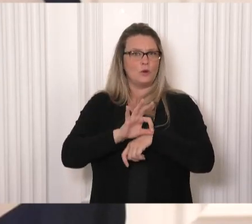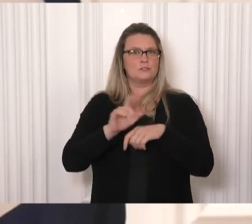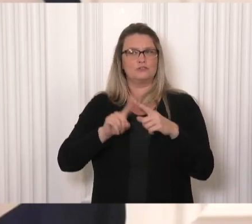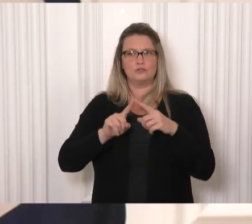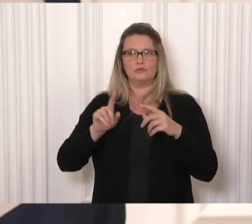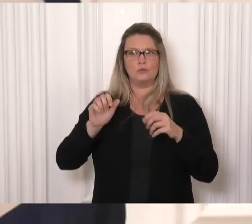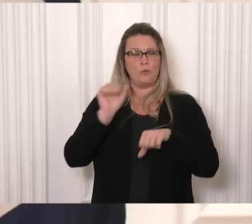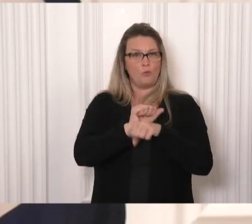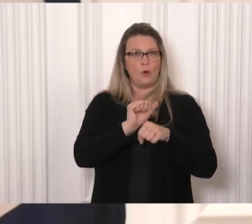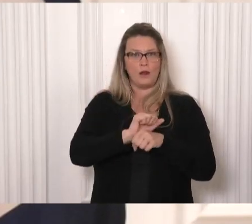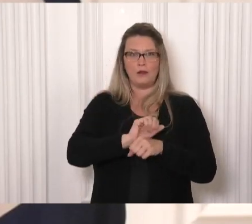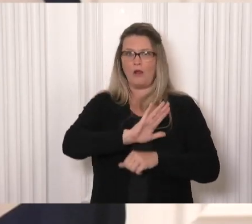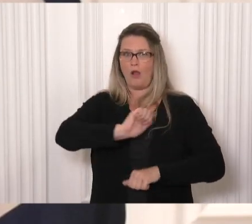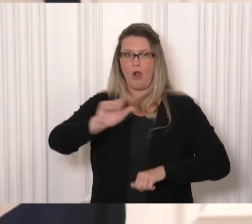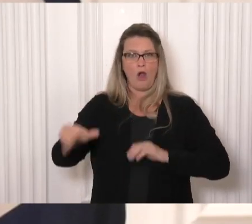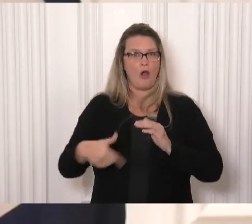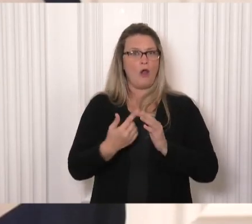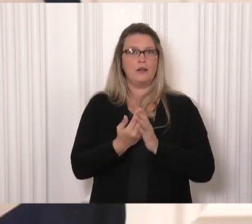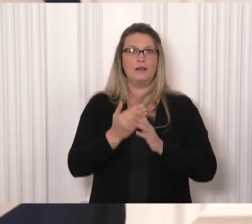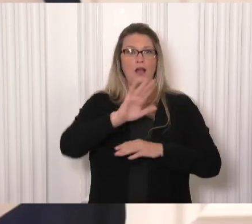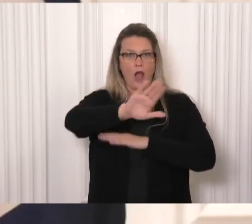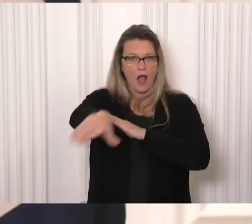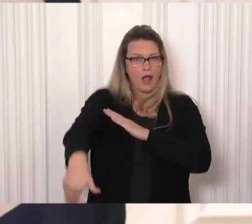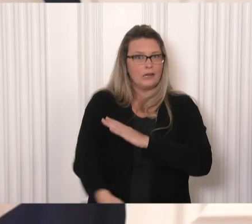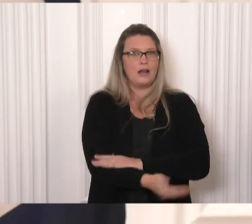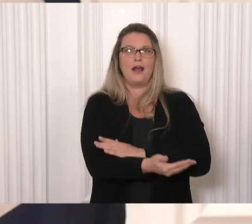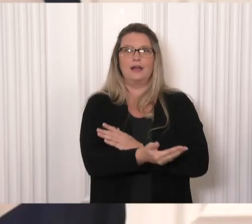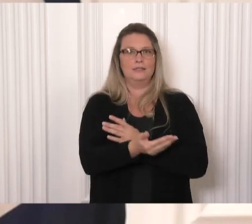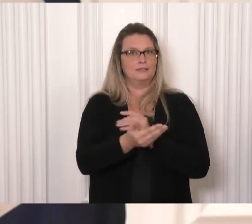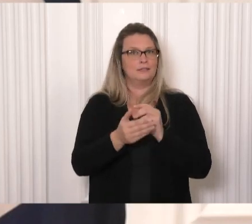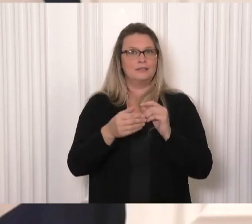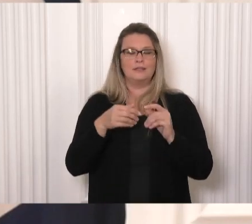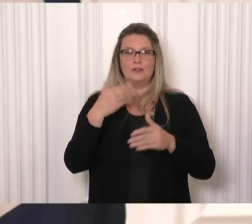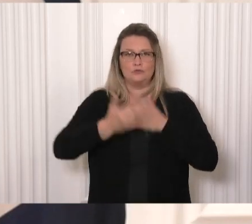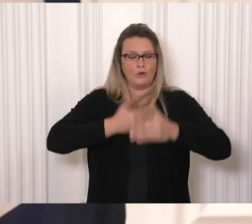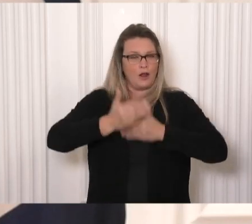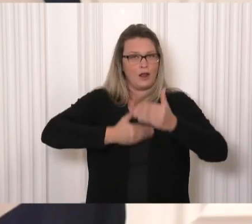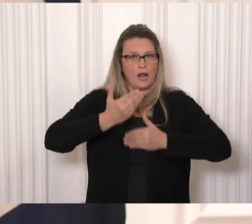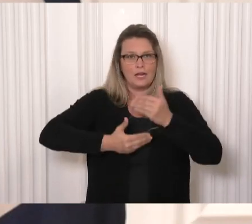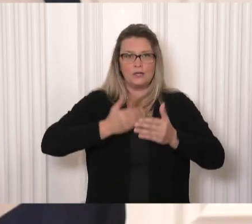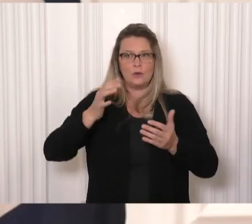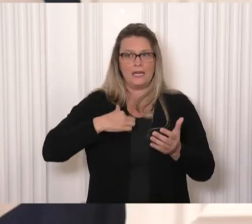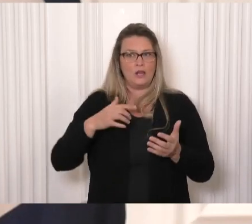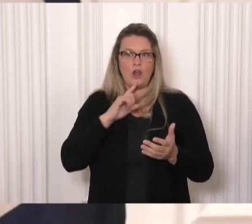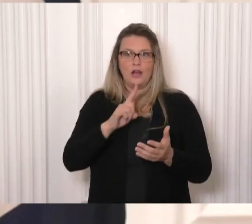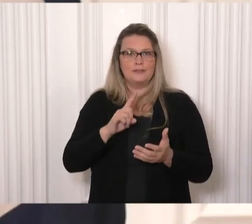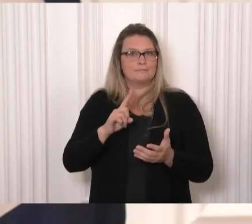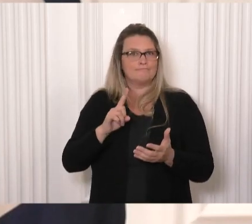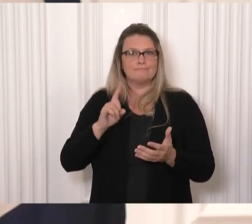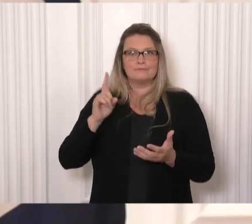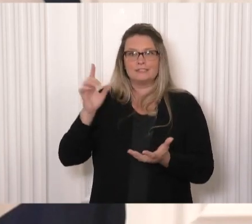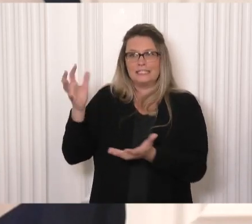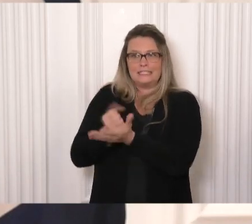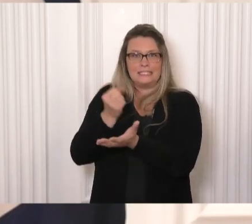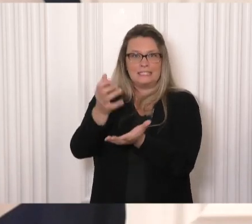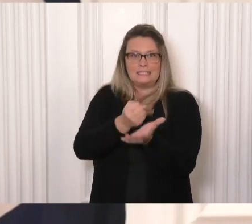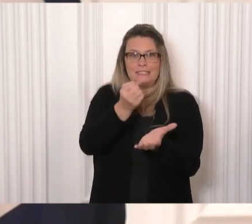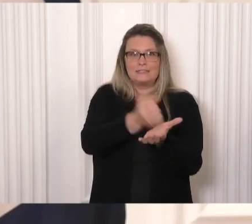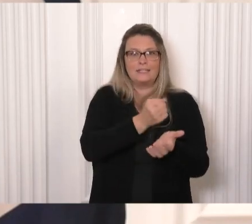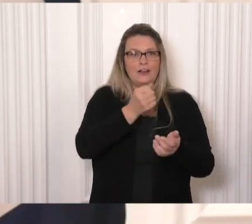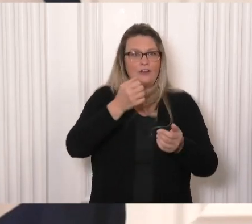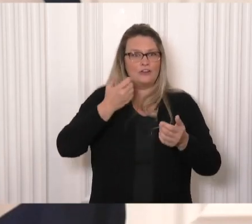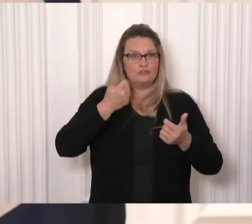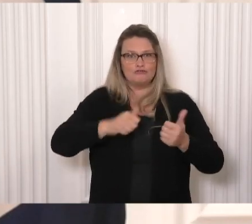that now and doing it in a great way, and to where we're soliciting trying to flip every rock to